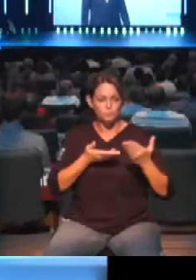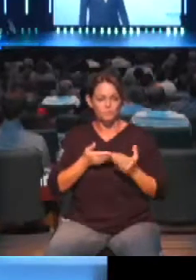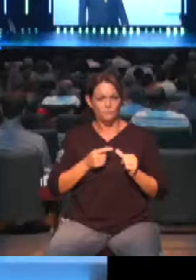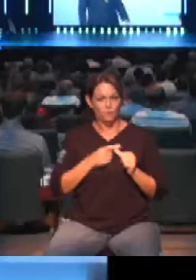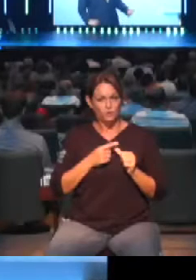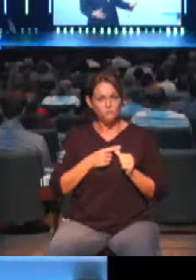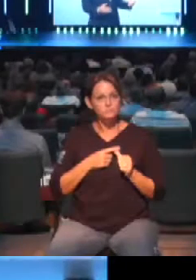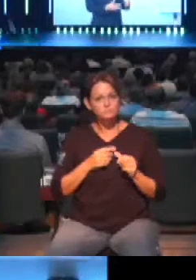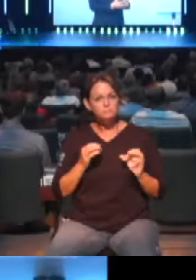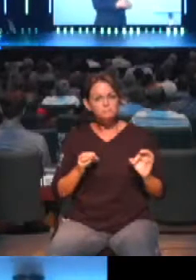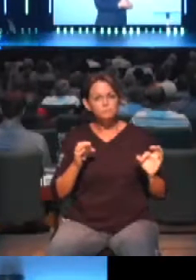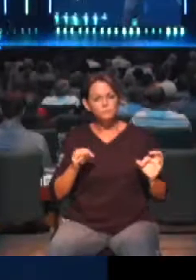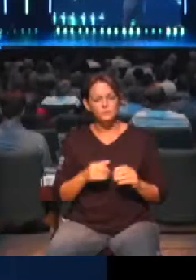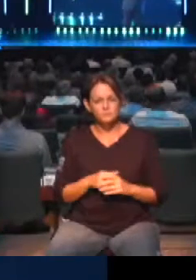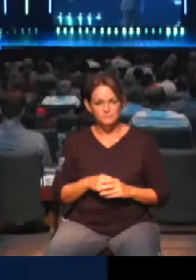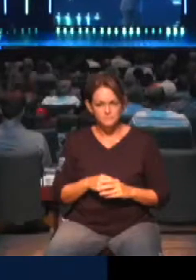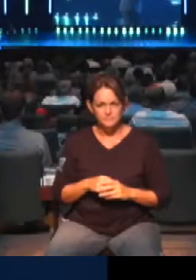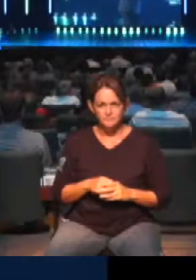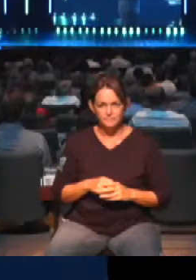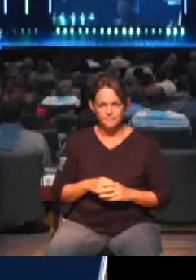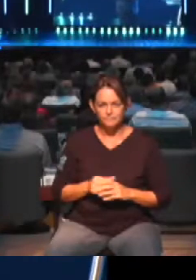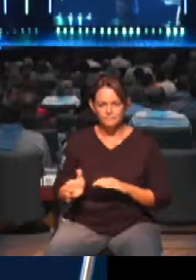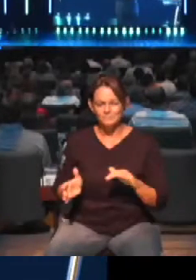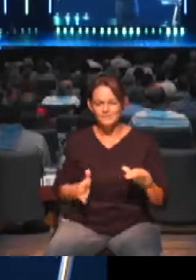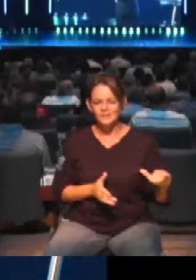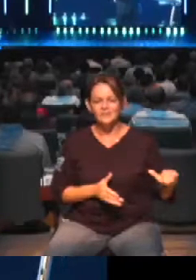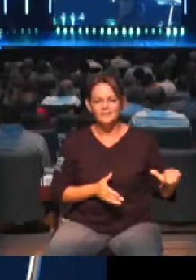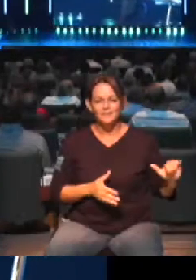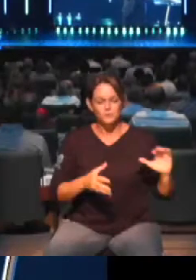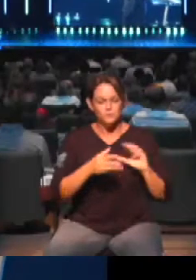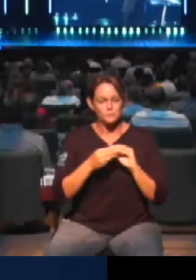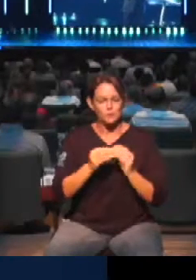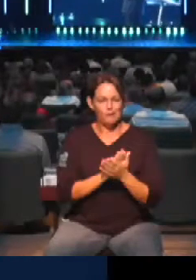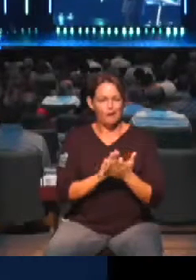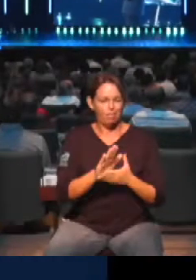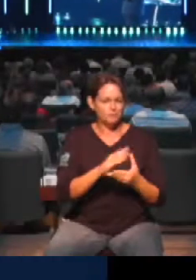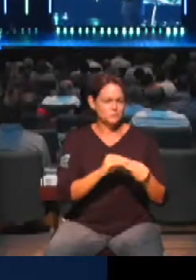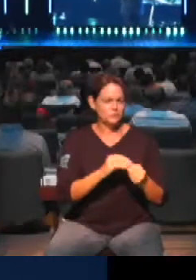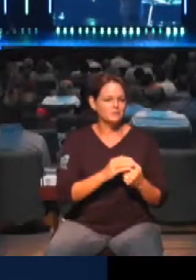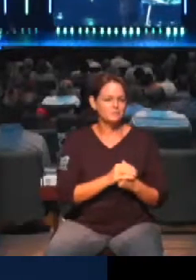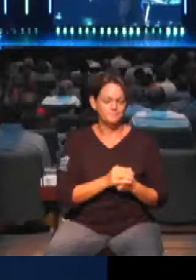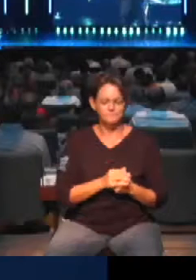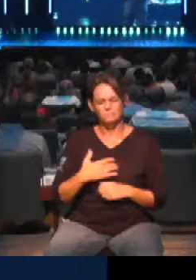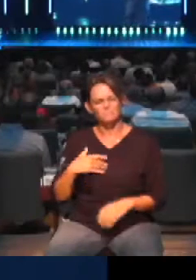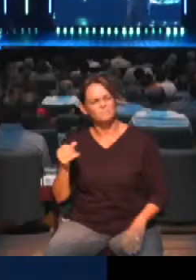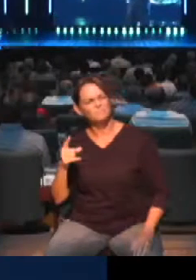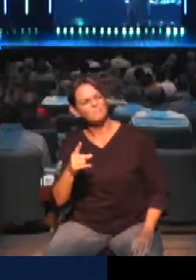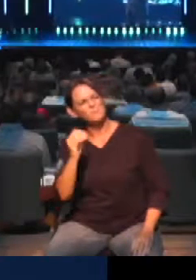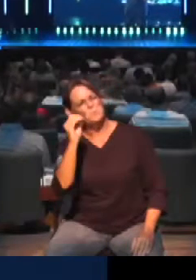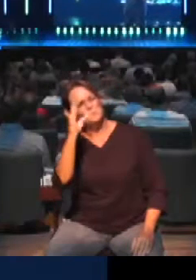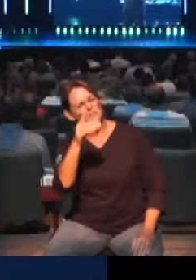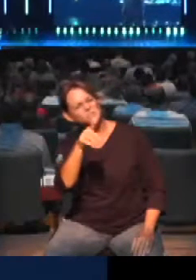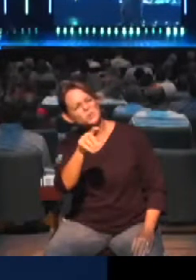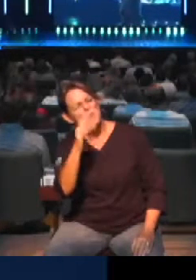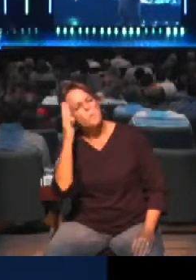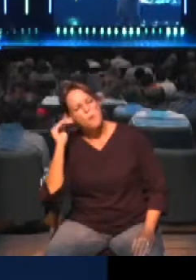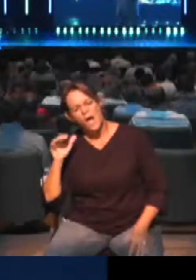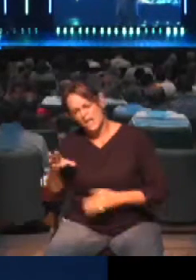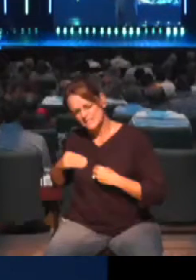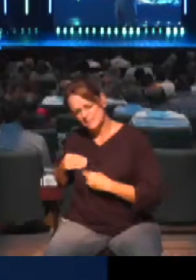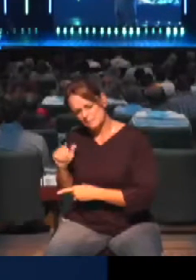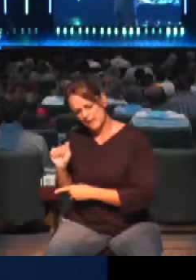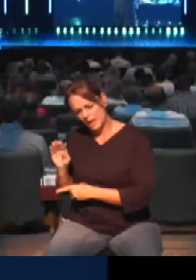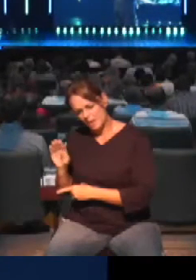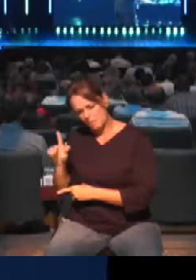first. When I was in college, one of the students asked one of the professors, why did God accept Abel's offering and he